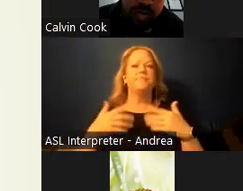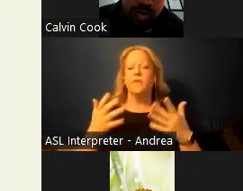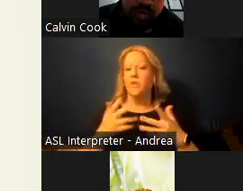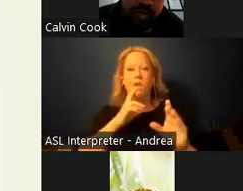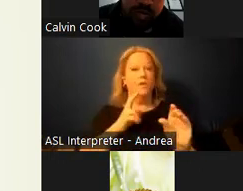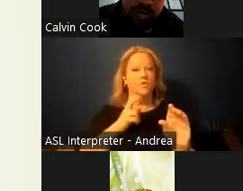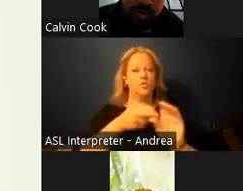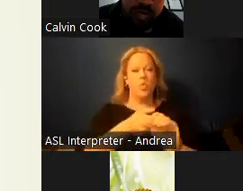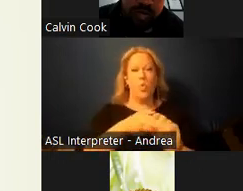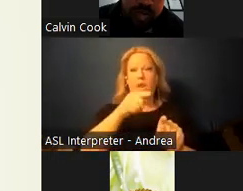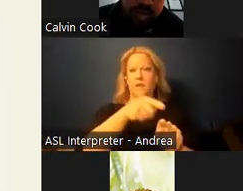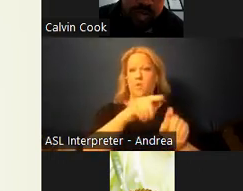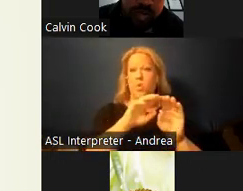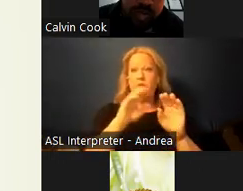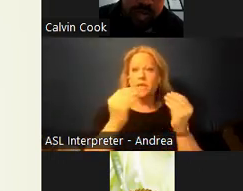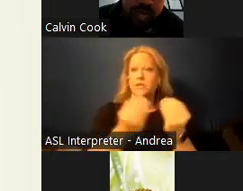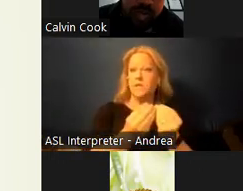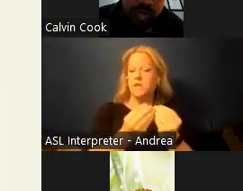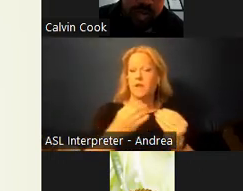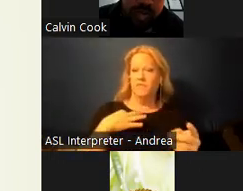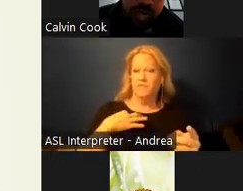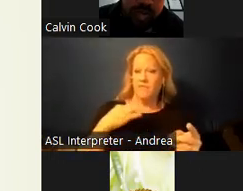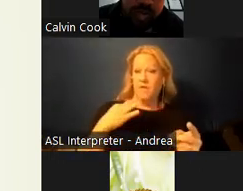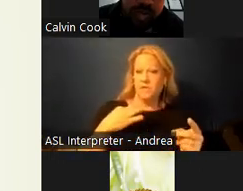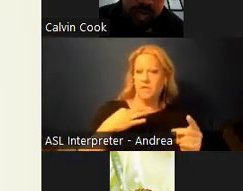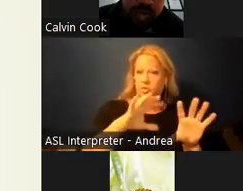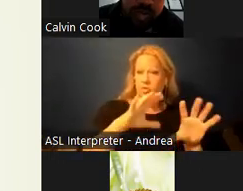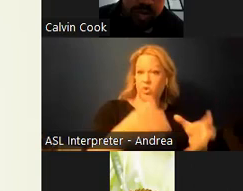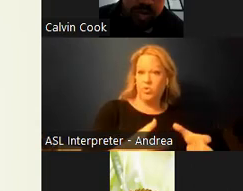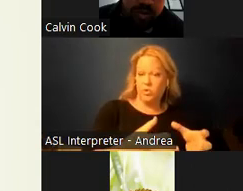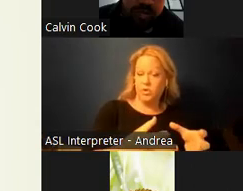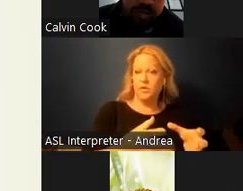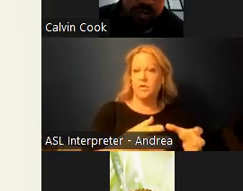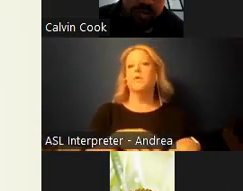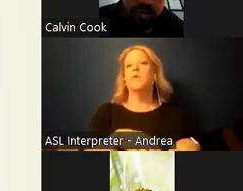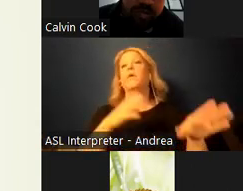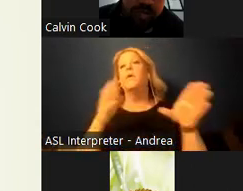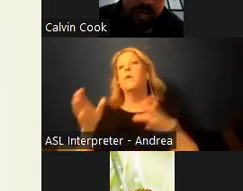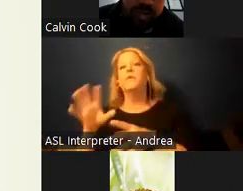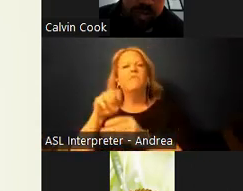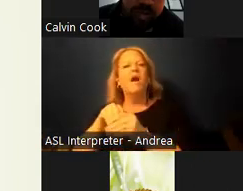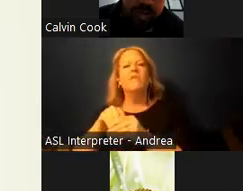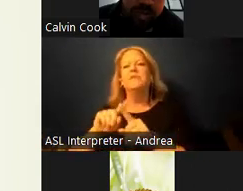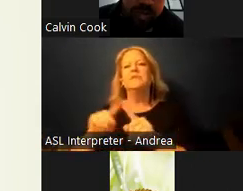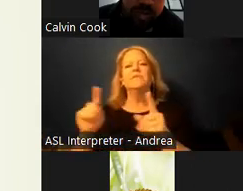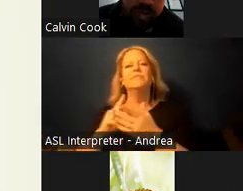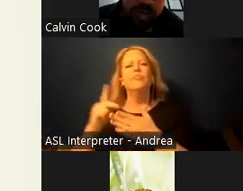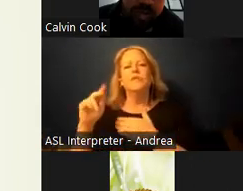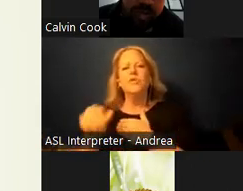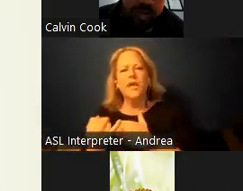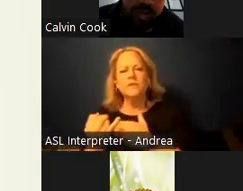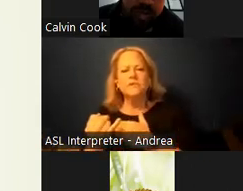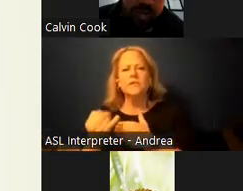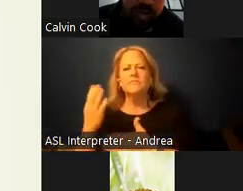organizations and being part of their volunteer groups, or being part of a project that requires